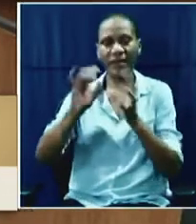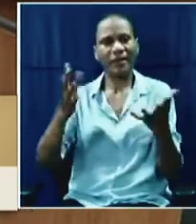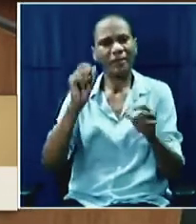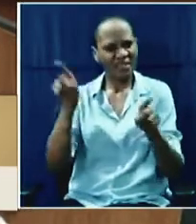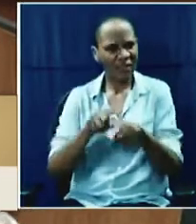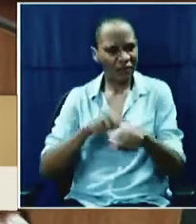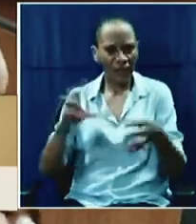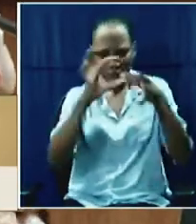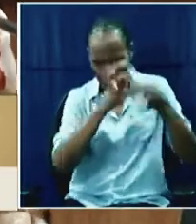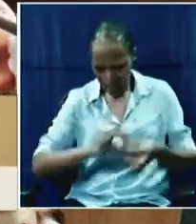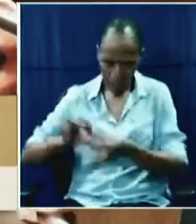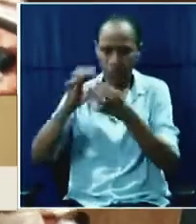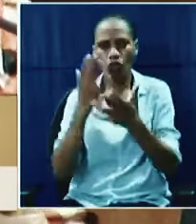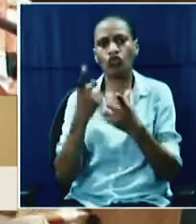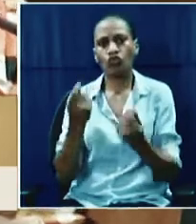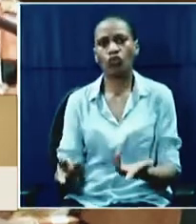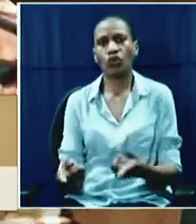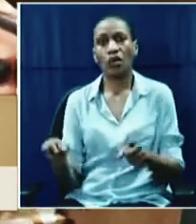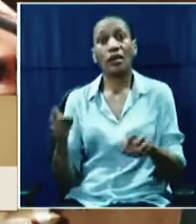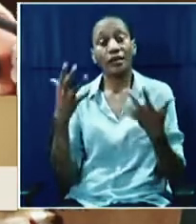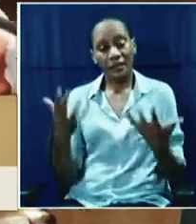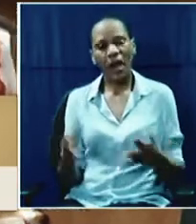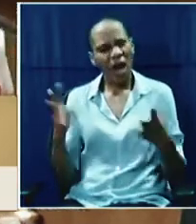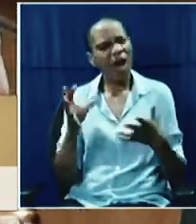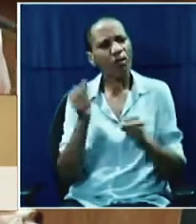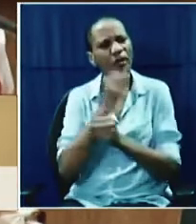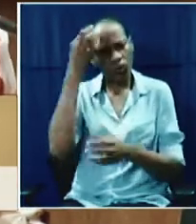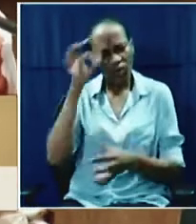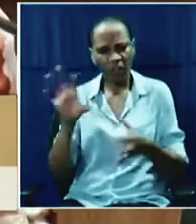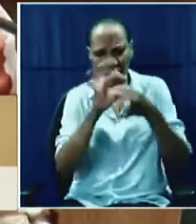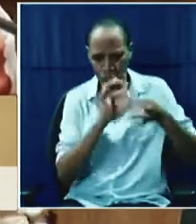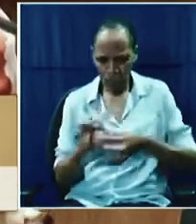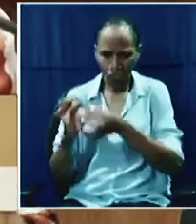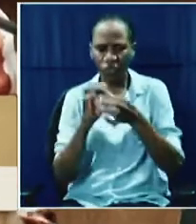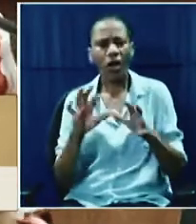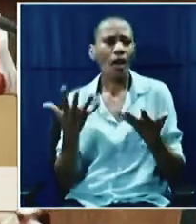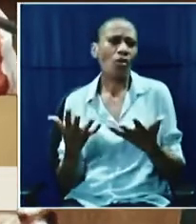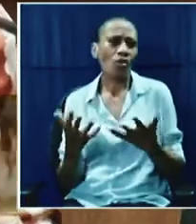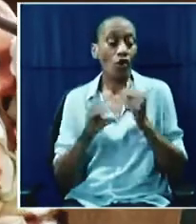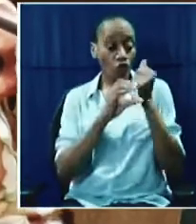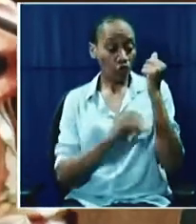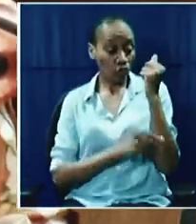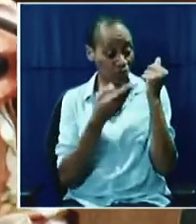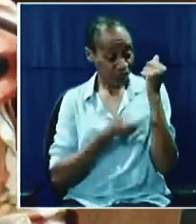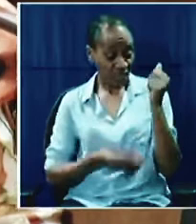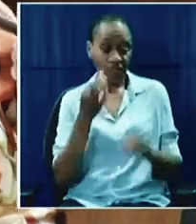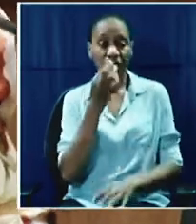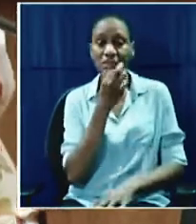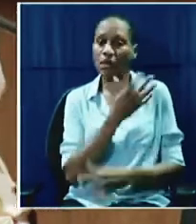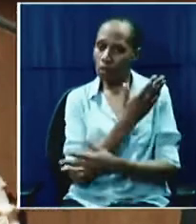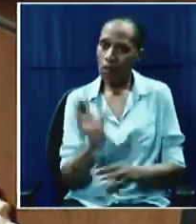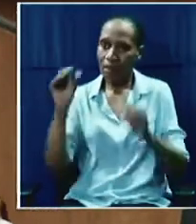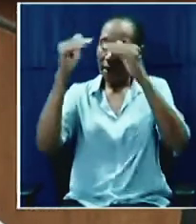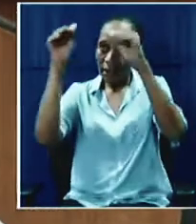interrelated. And in the spirit of cooperative and intergovernmental relations, the Constitution also calls on all the